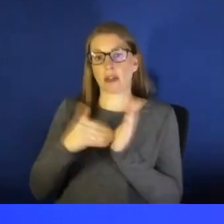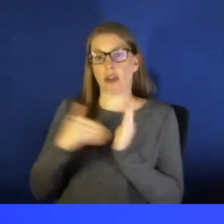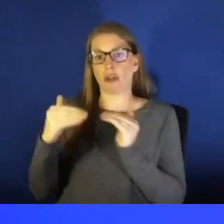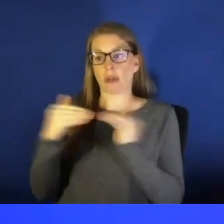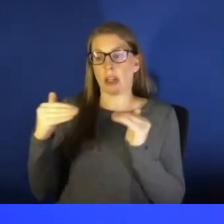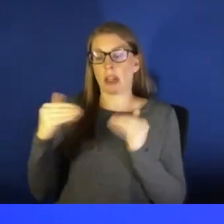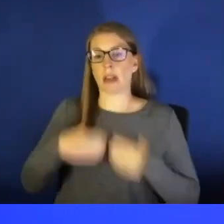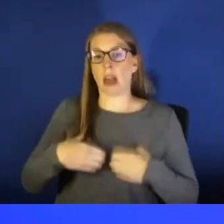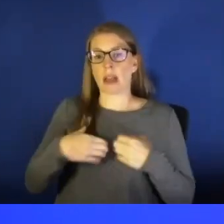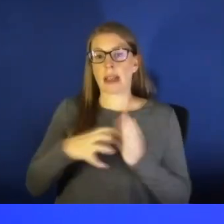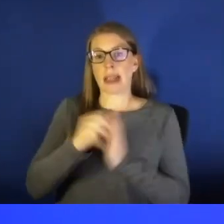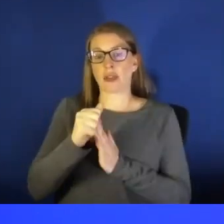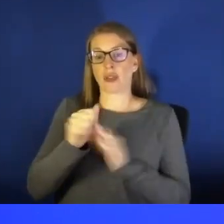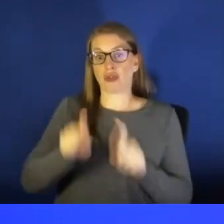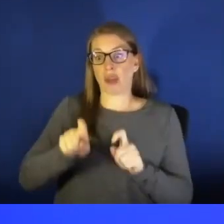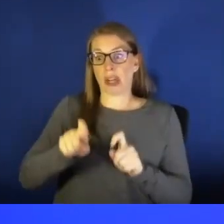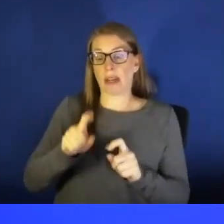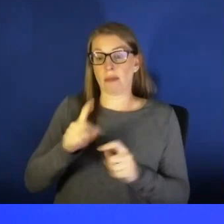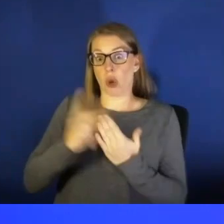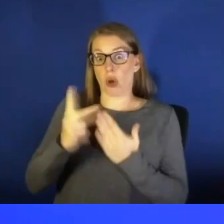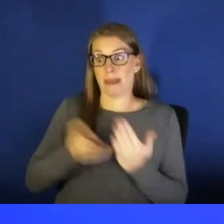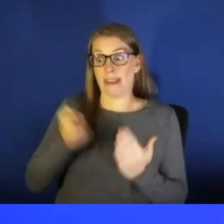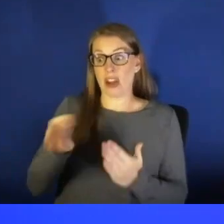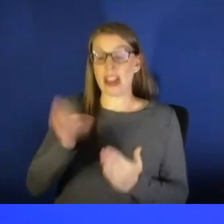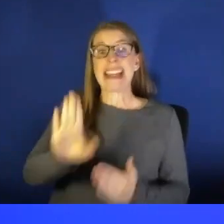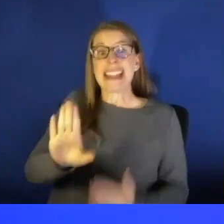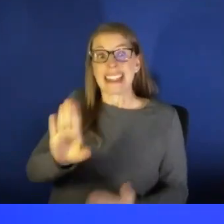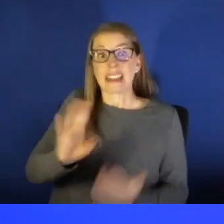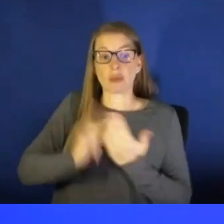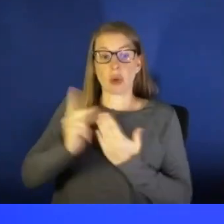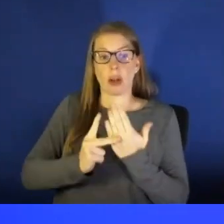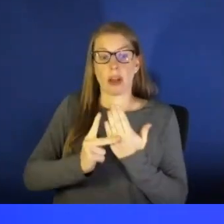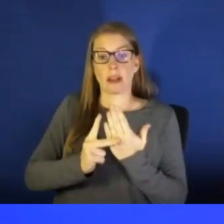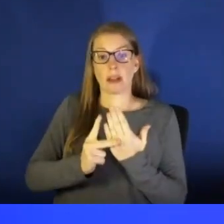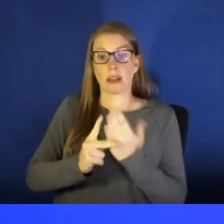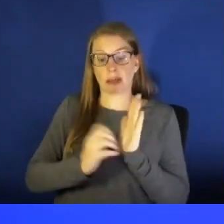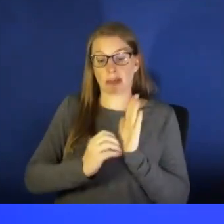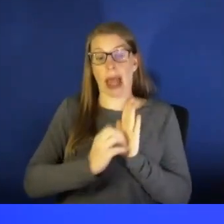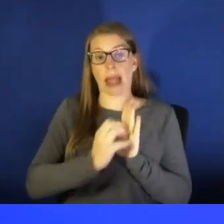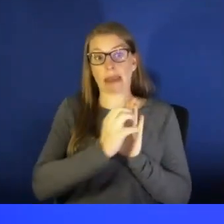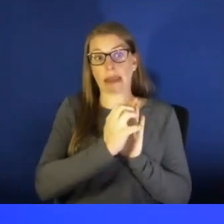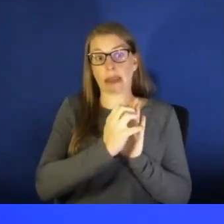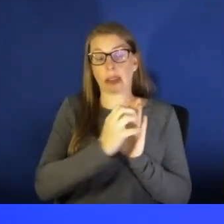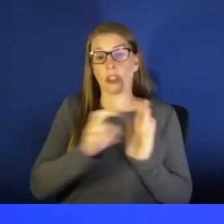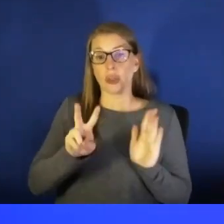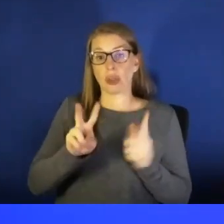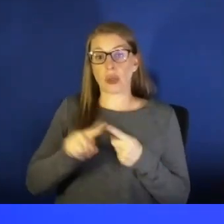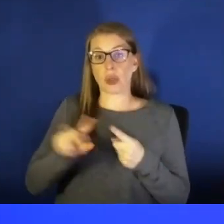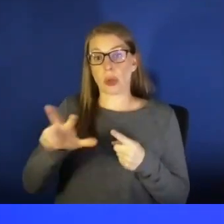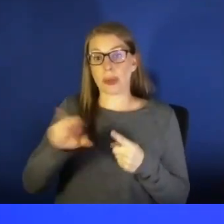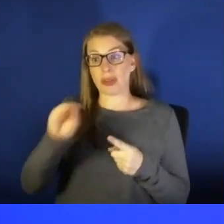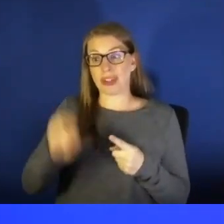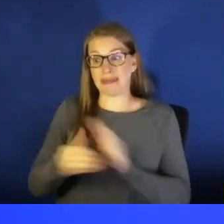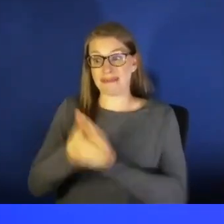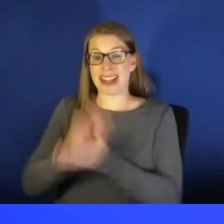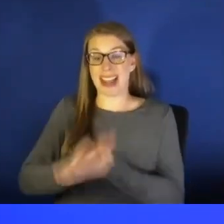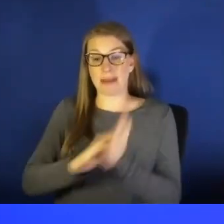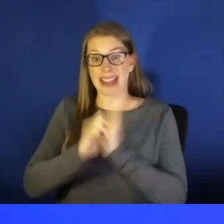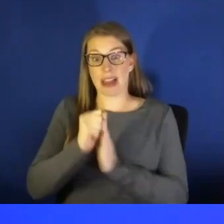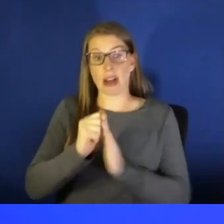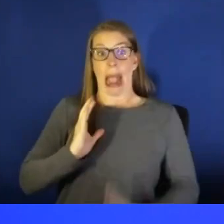screening program there. So in his program, of the spots, 2 to 3% of them turn out to be cancer. In